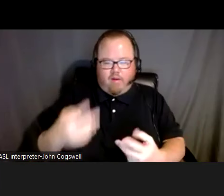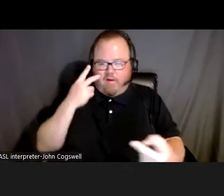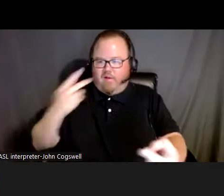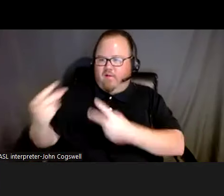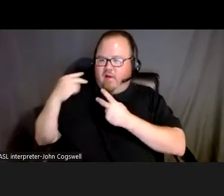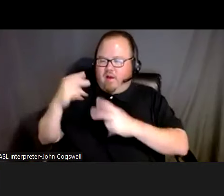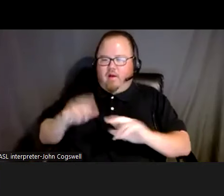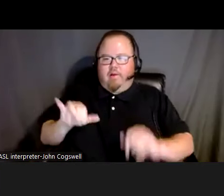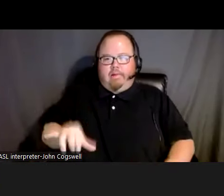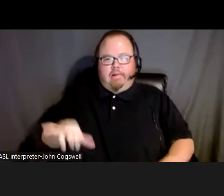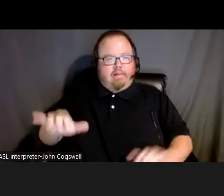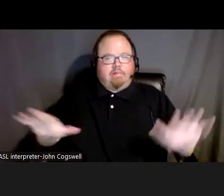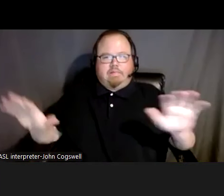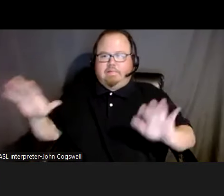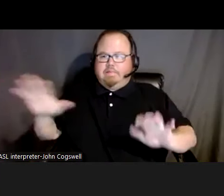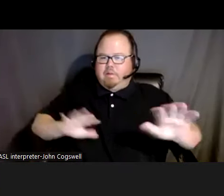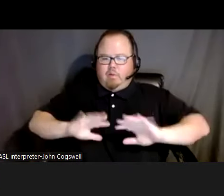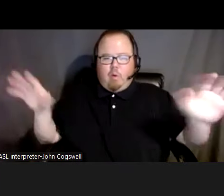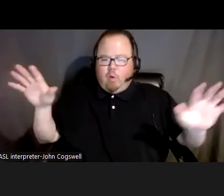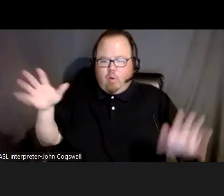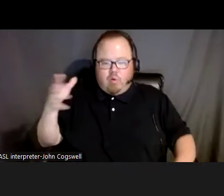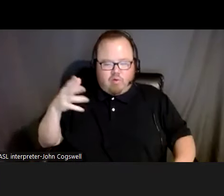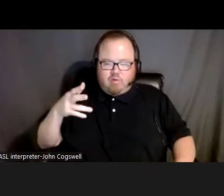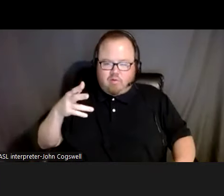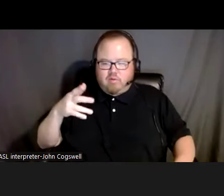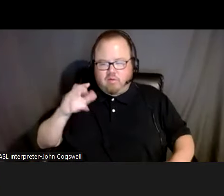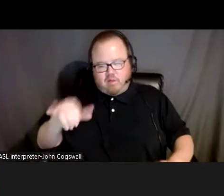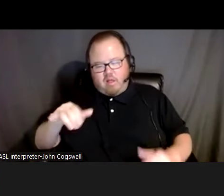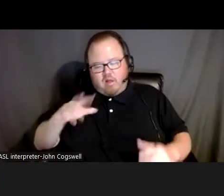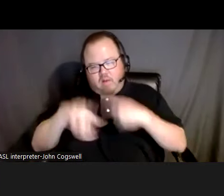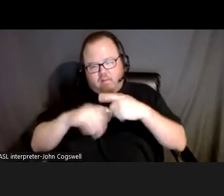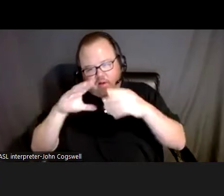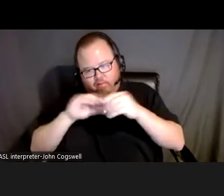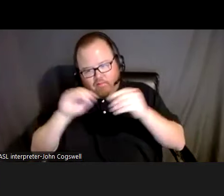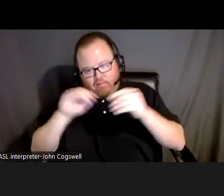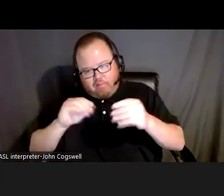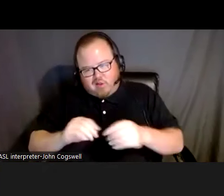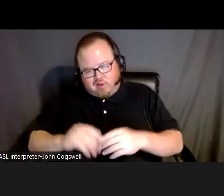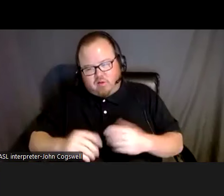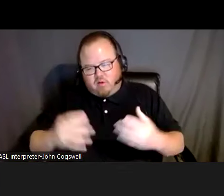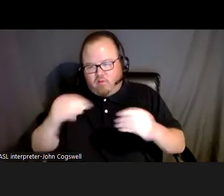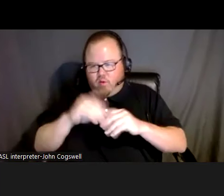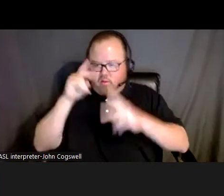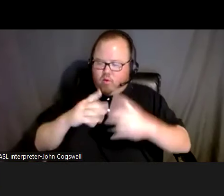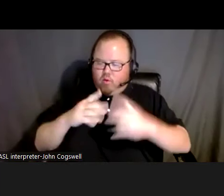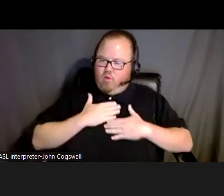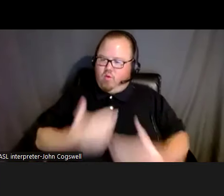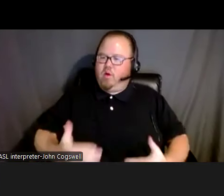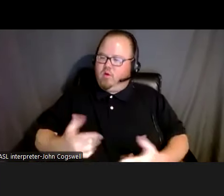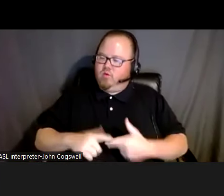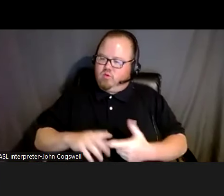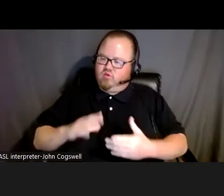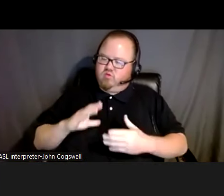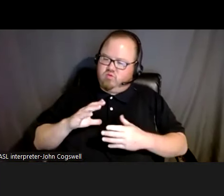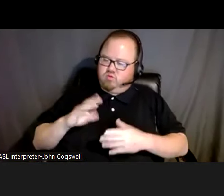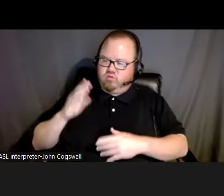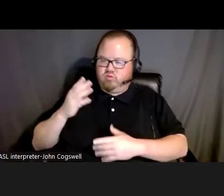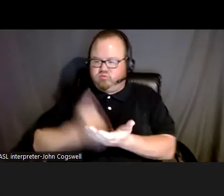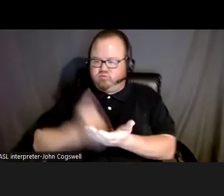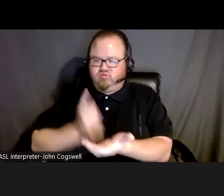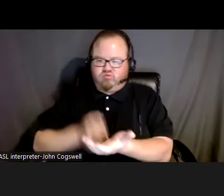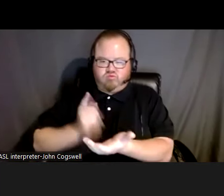So I think this goes back to messaging a little bit. I think we need more people being willing to talk about attempts. We